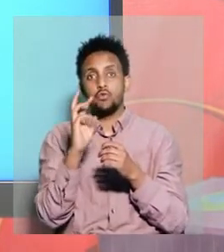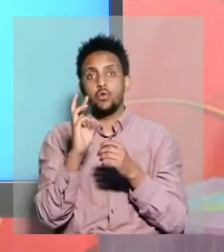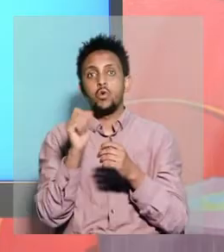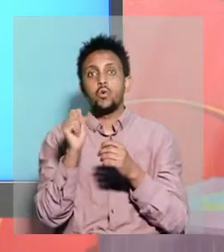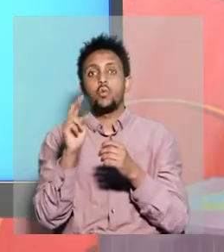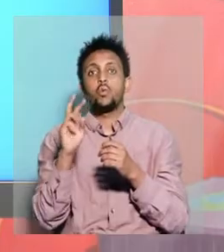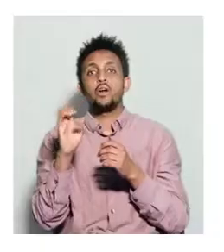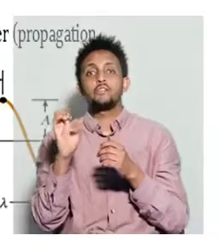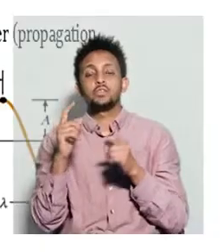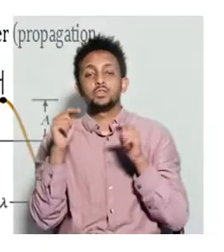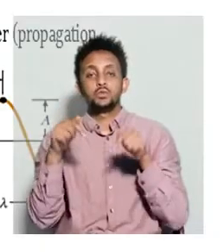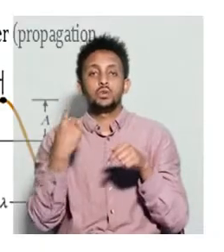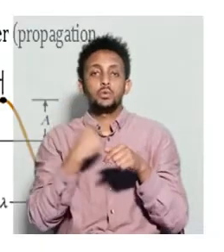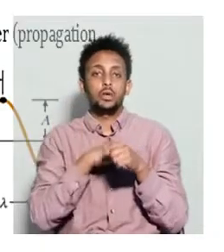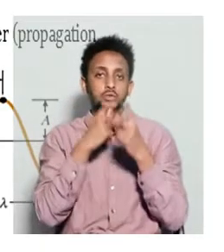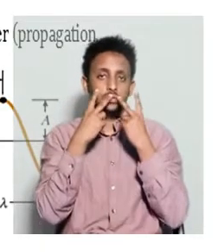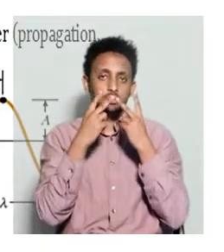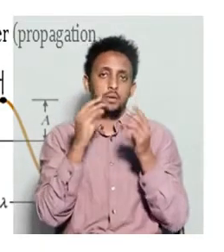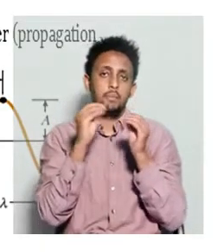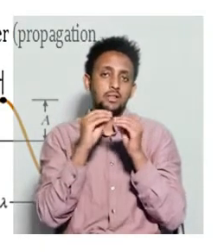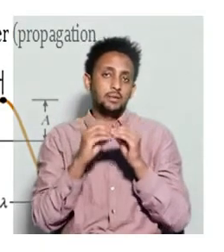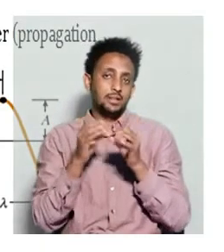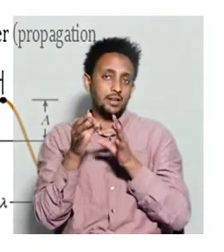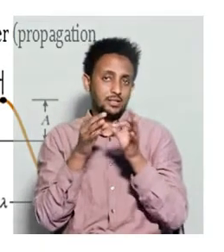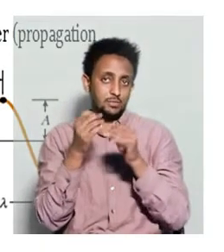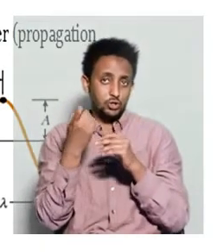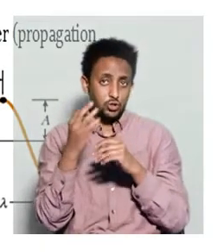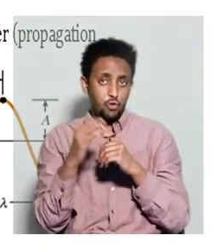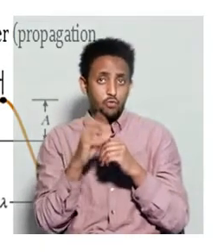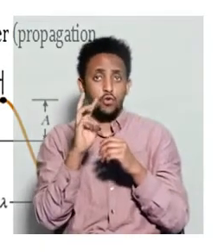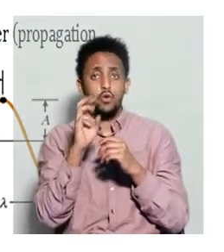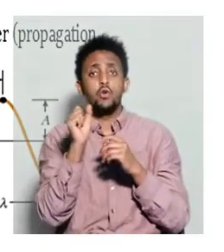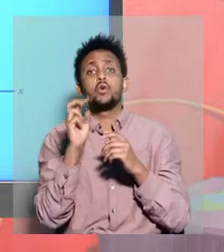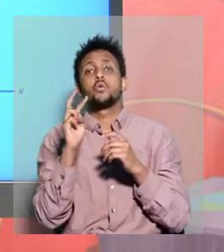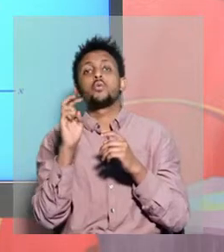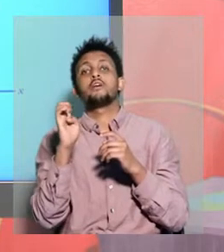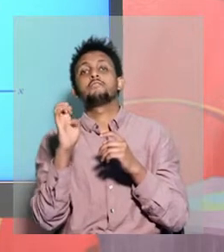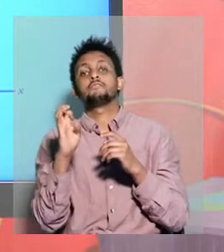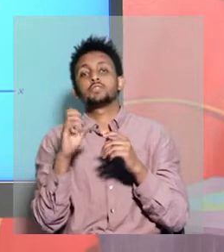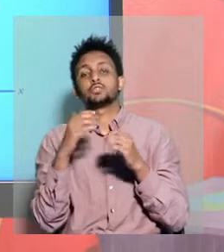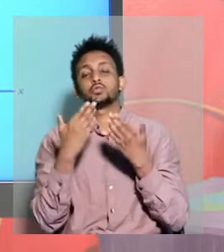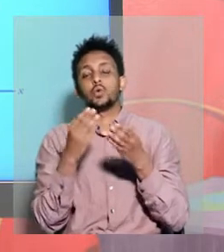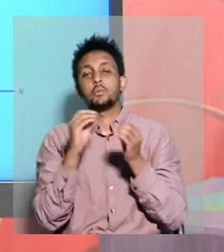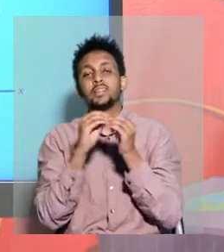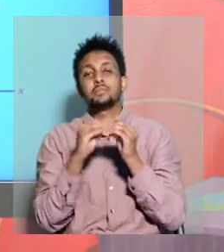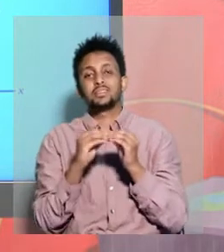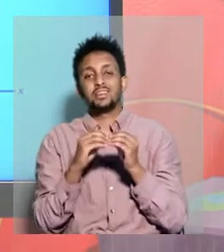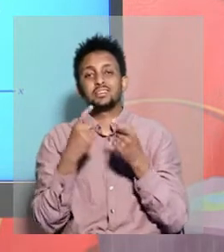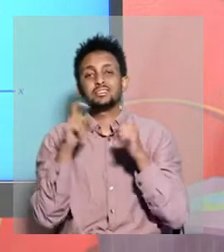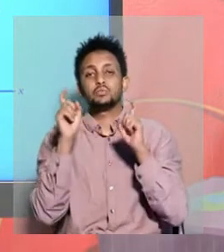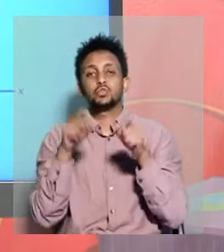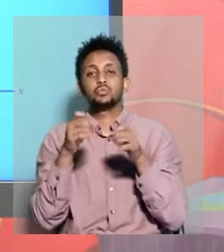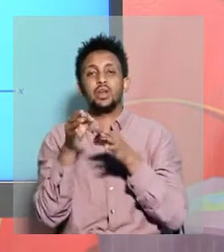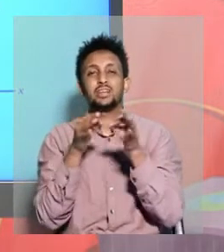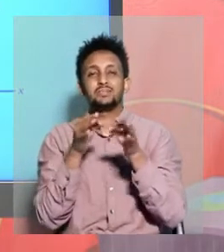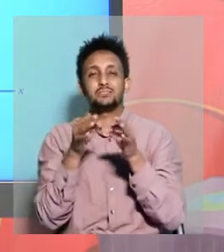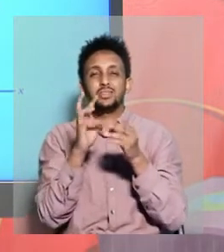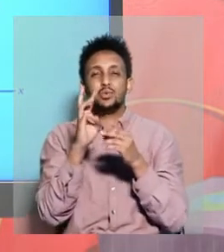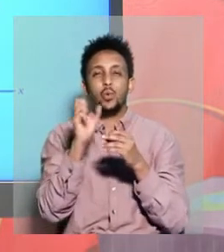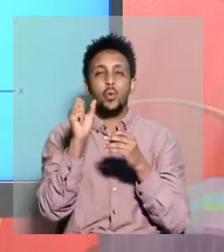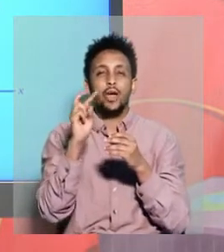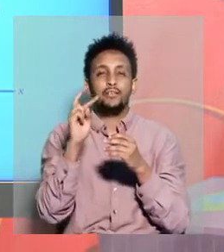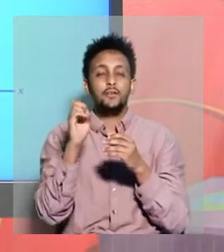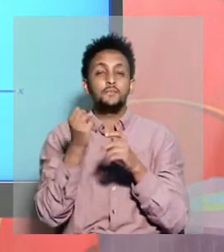wave. Today we'll try to see the mathematical expression of waves. So mathematically it's possible to express